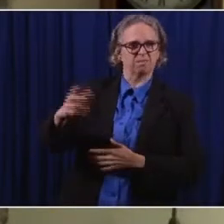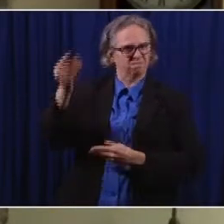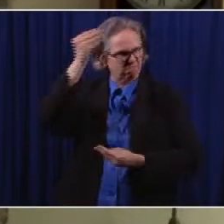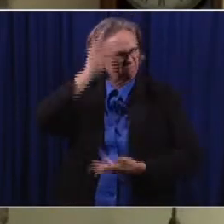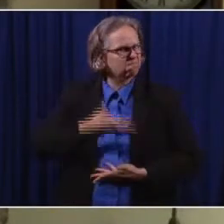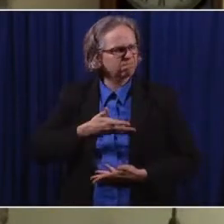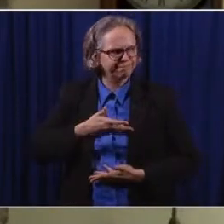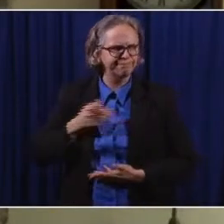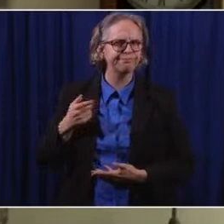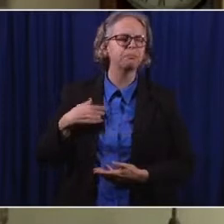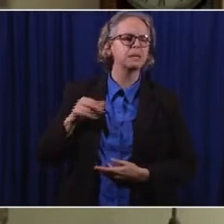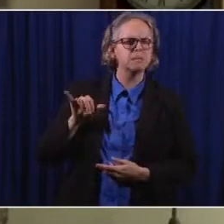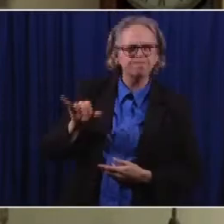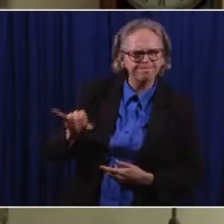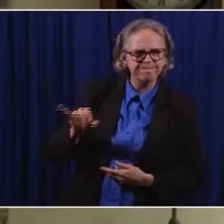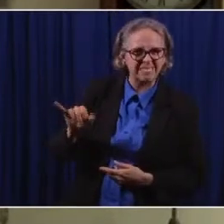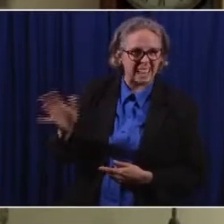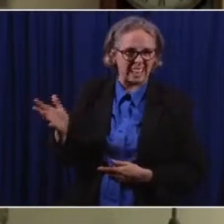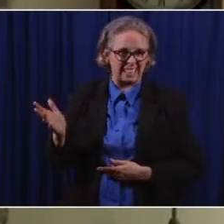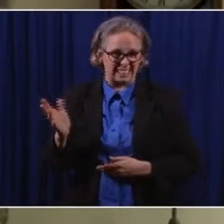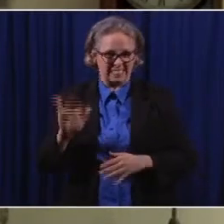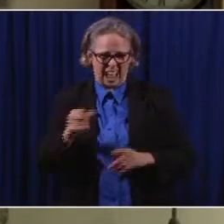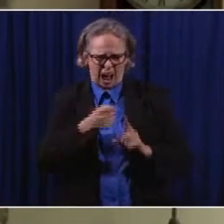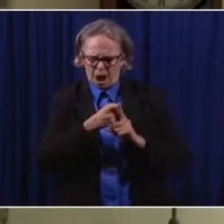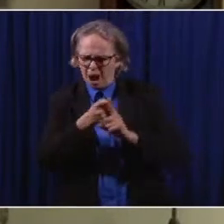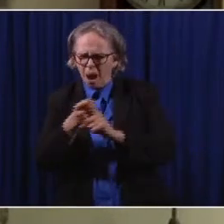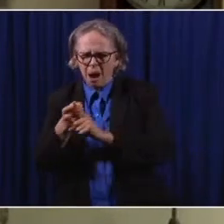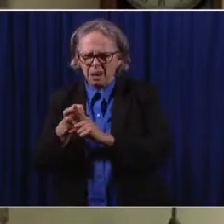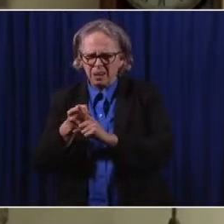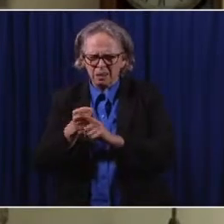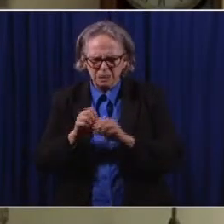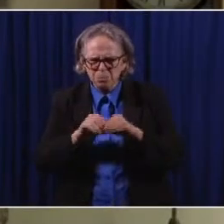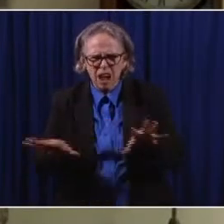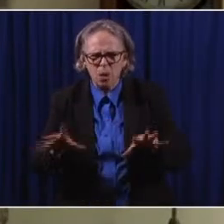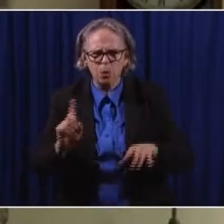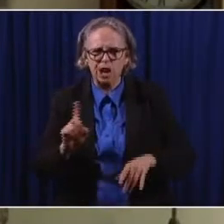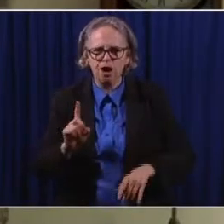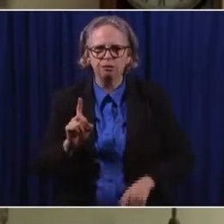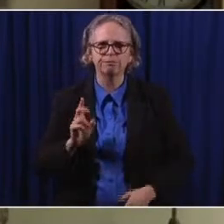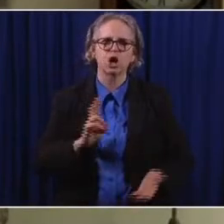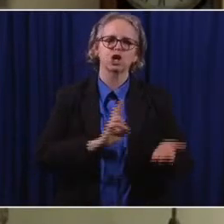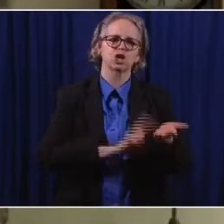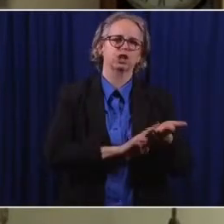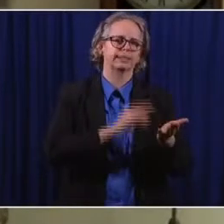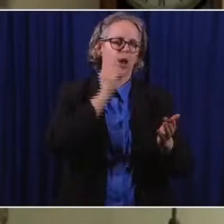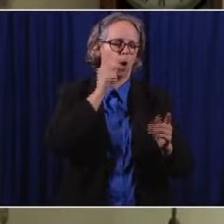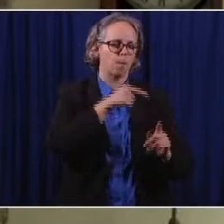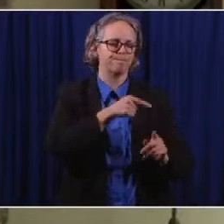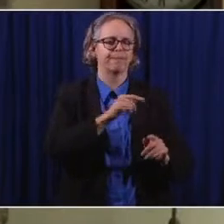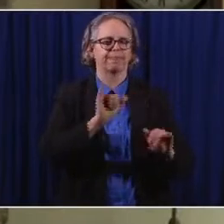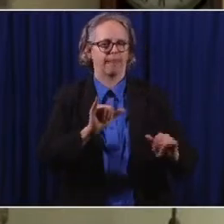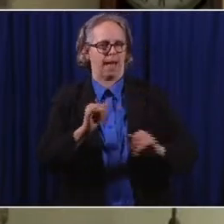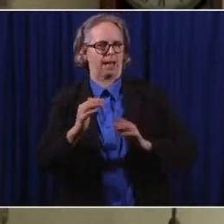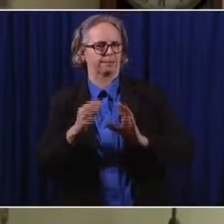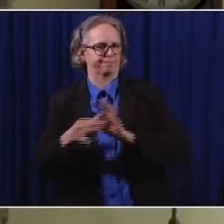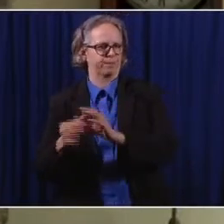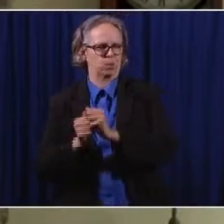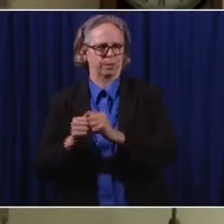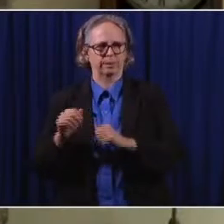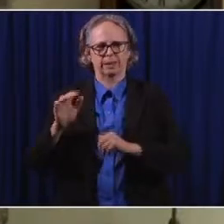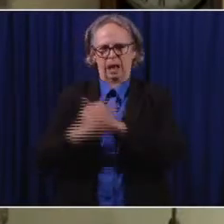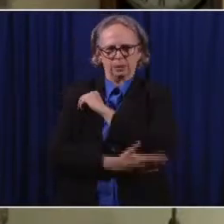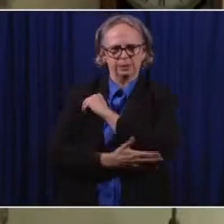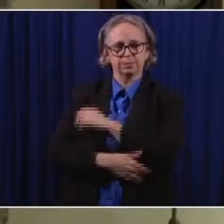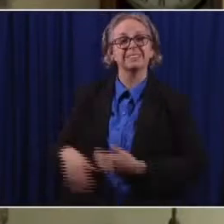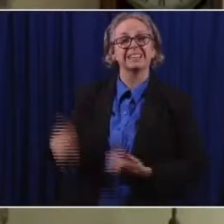recent cases are from a long-term care facility outbreak. Delaware County, they have had